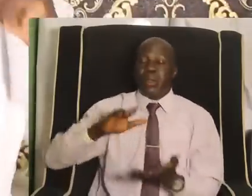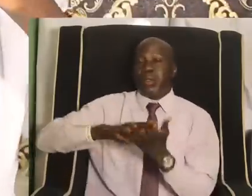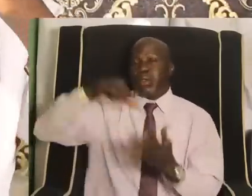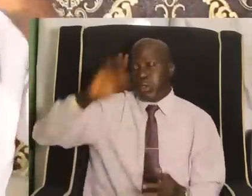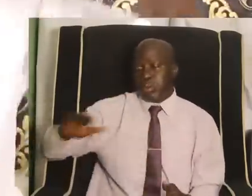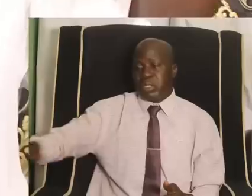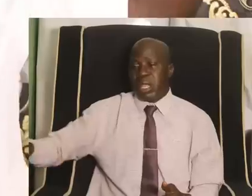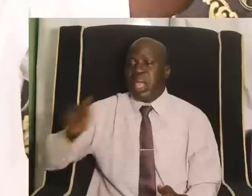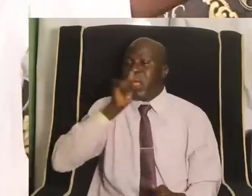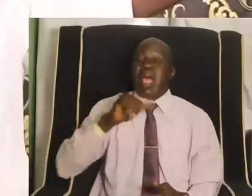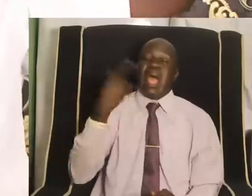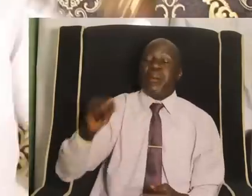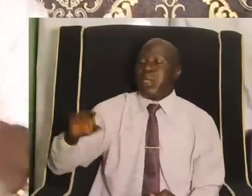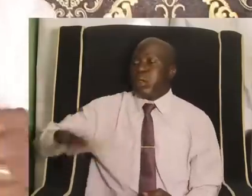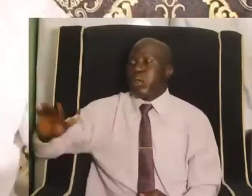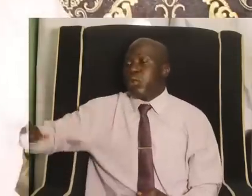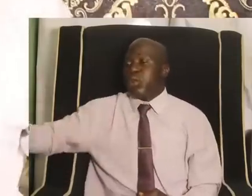glorious child. I am